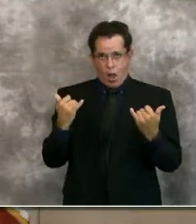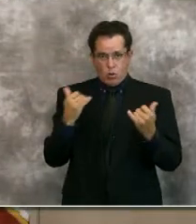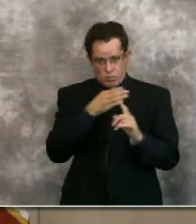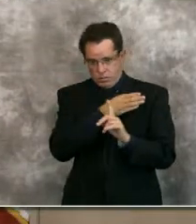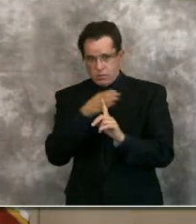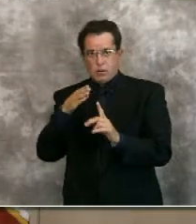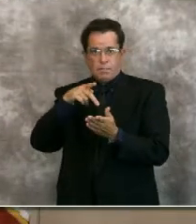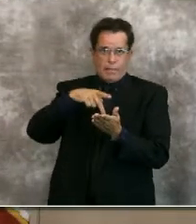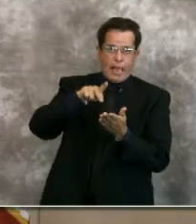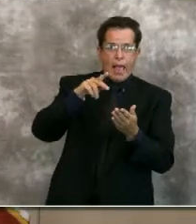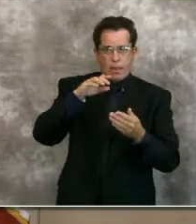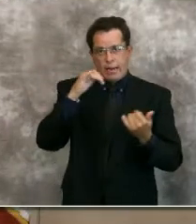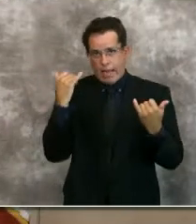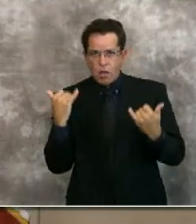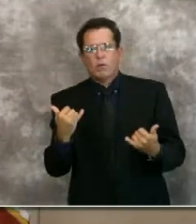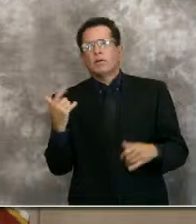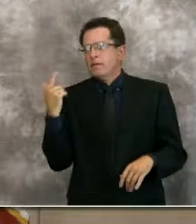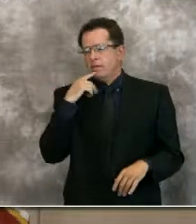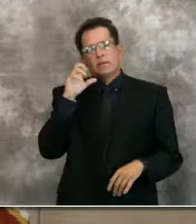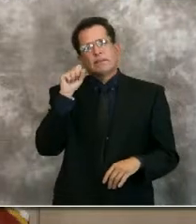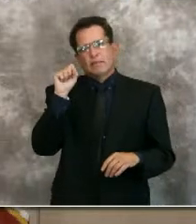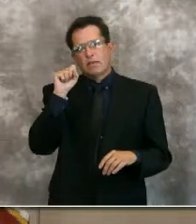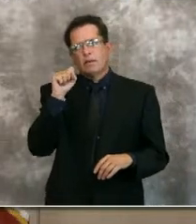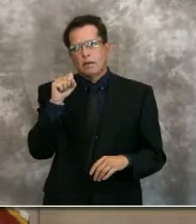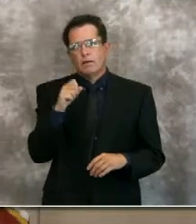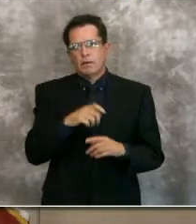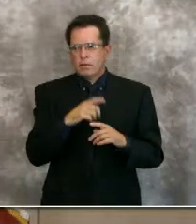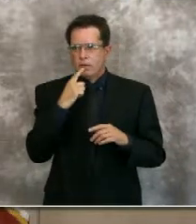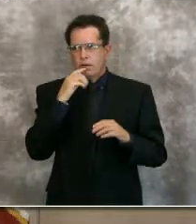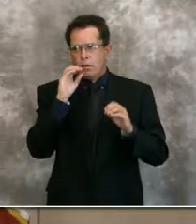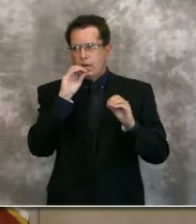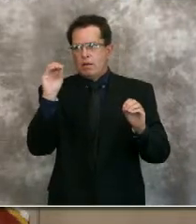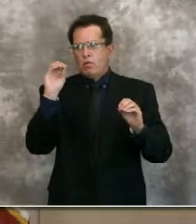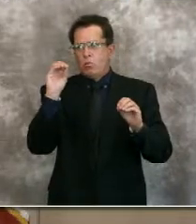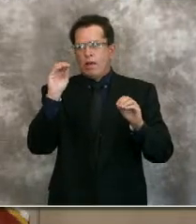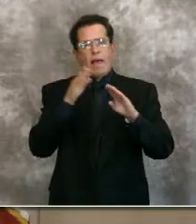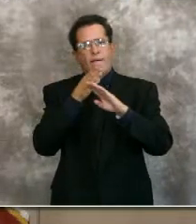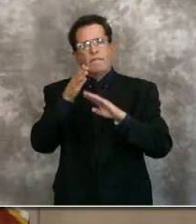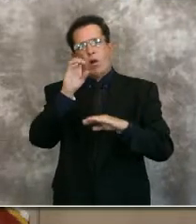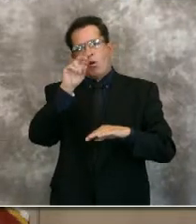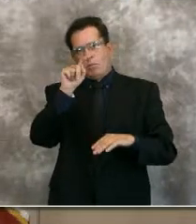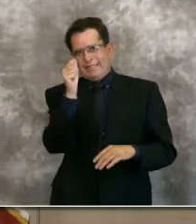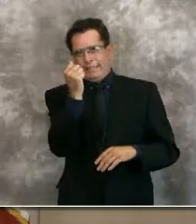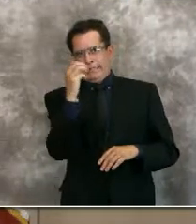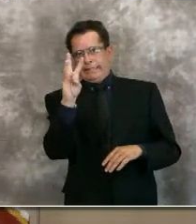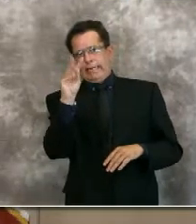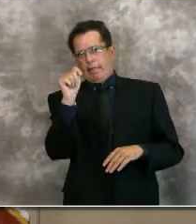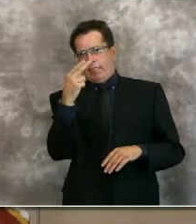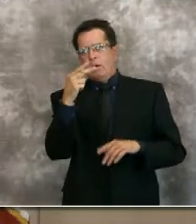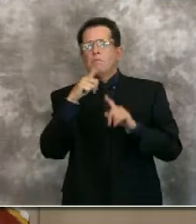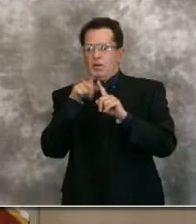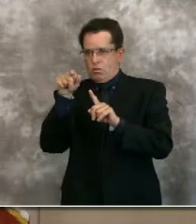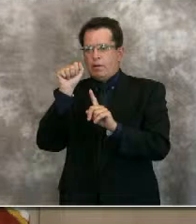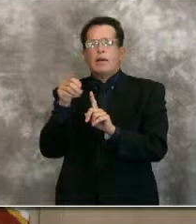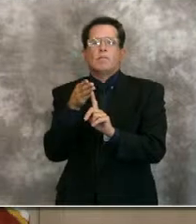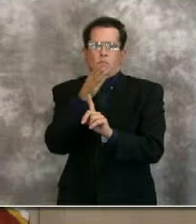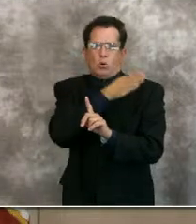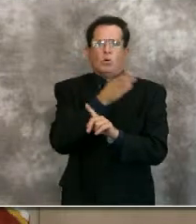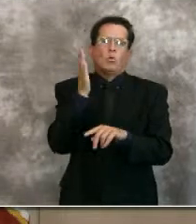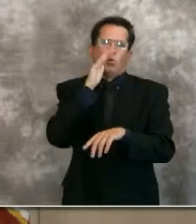get applications. Yeah, no applications will be taken after October 16th, but each supervisor may set earlier